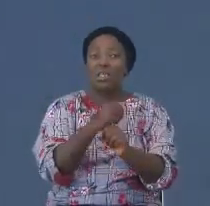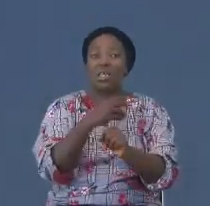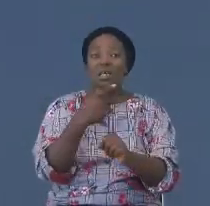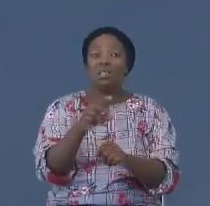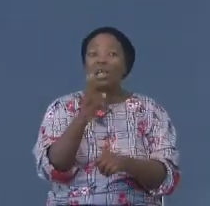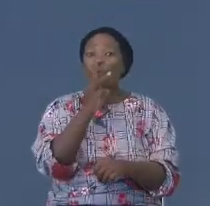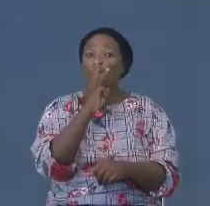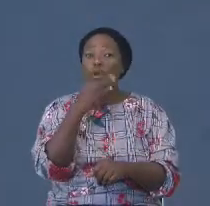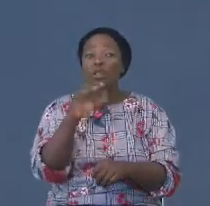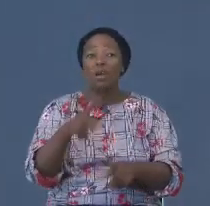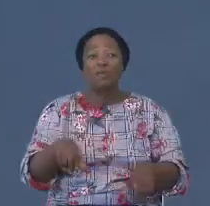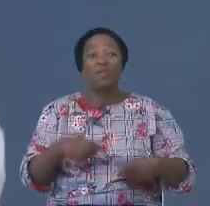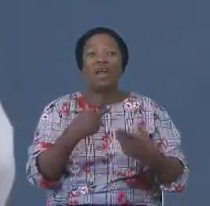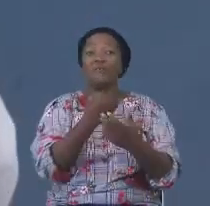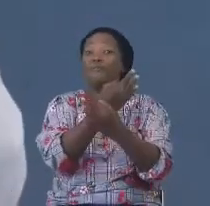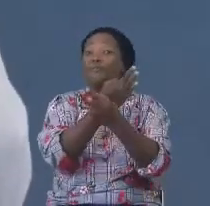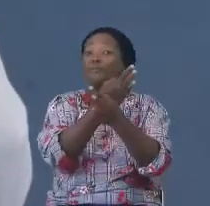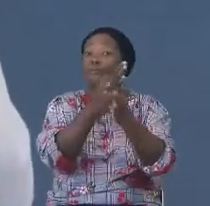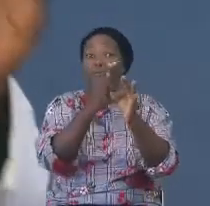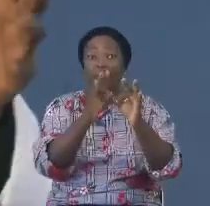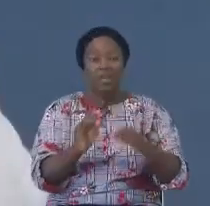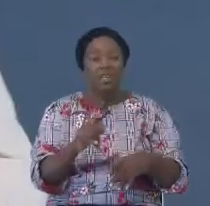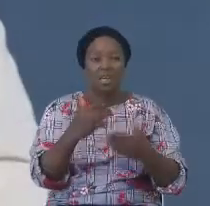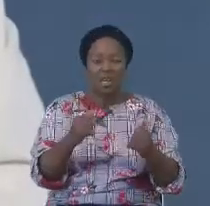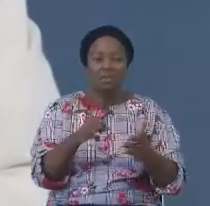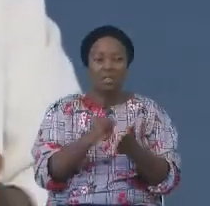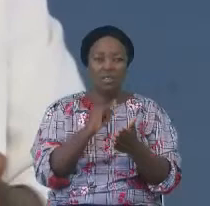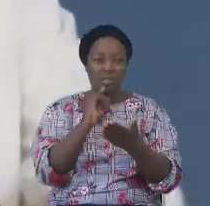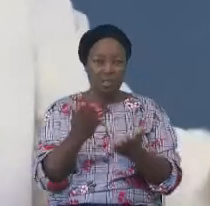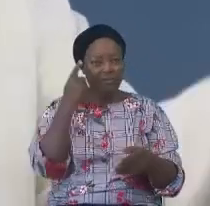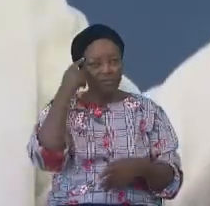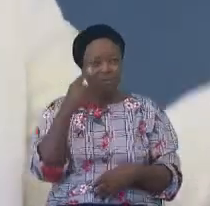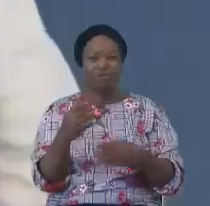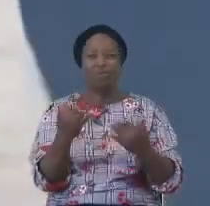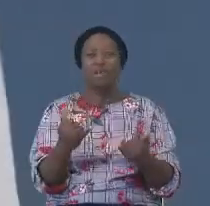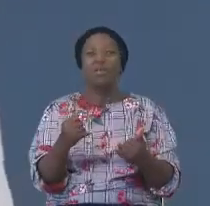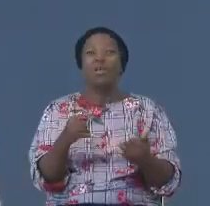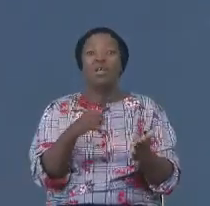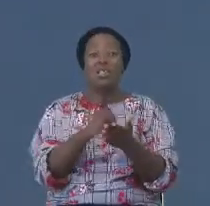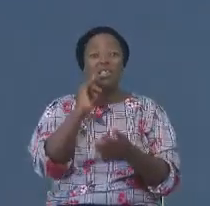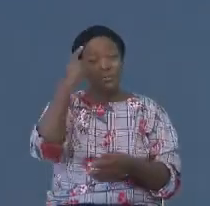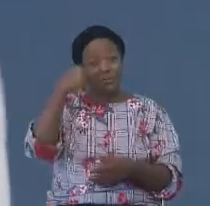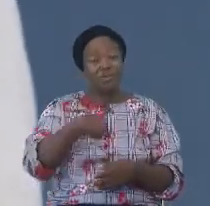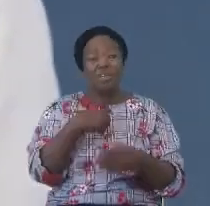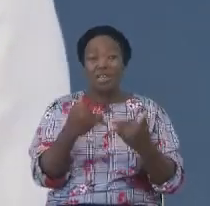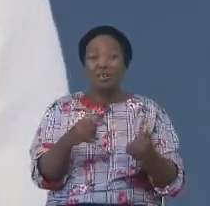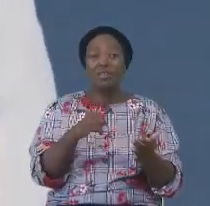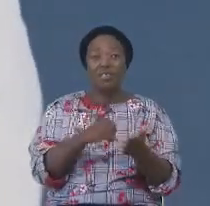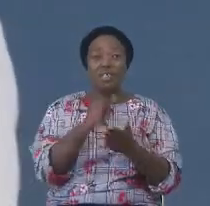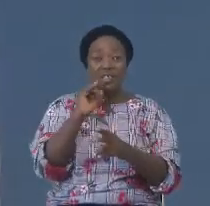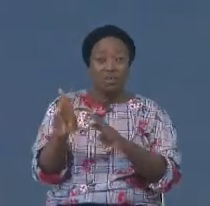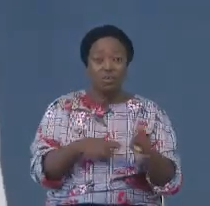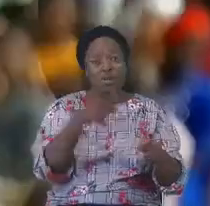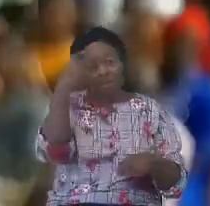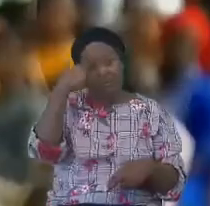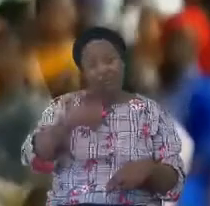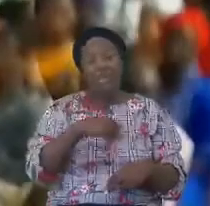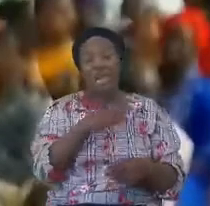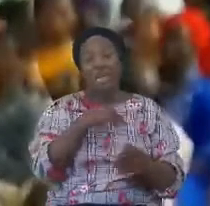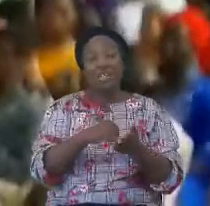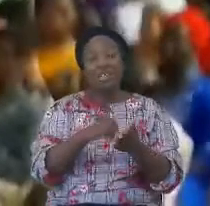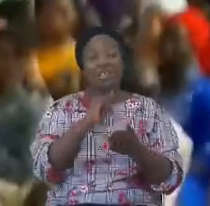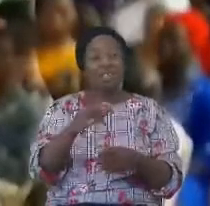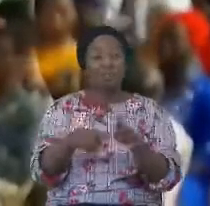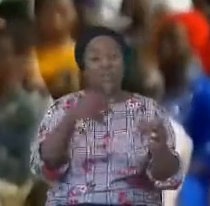let him take the water of life freely. Now it's available for you.